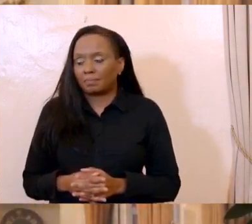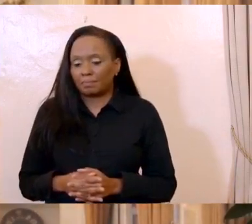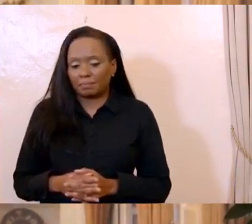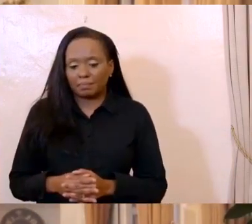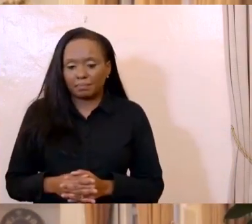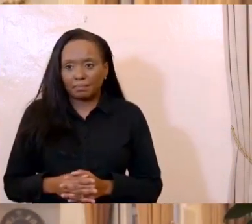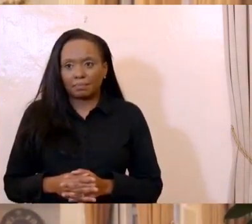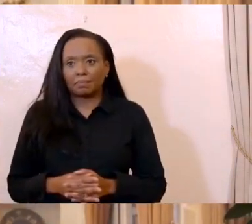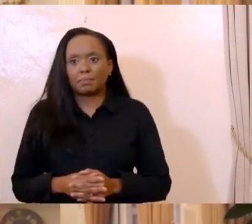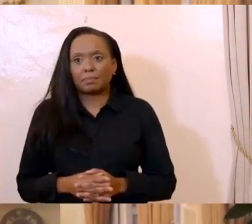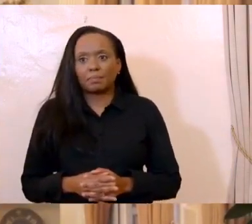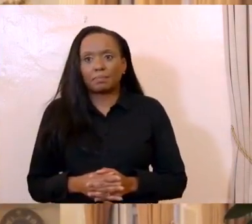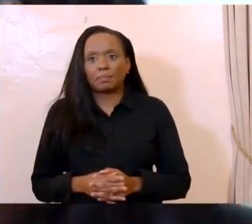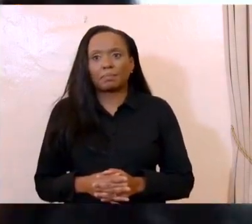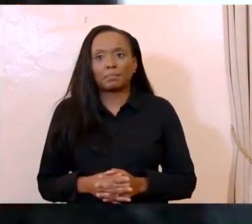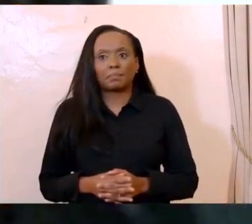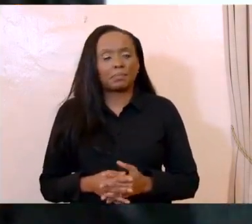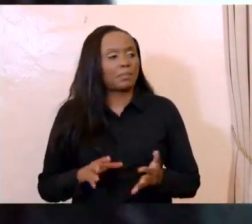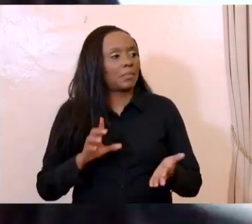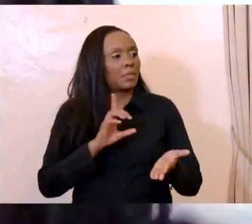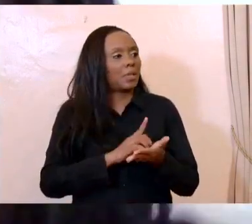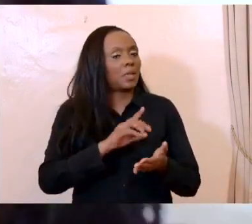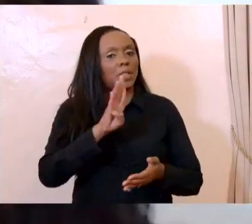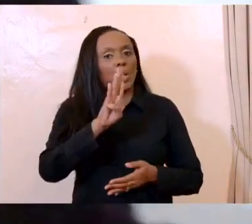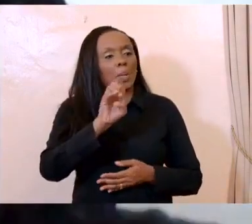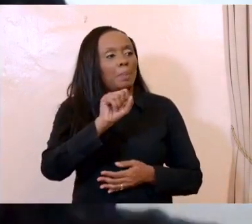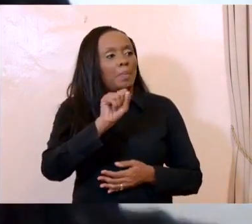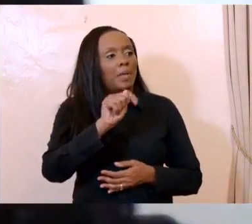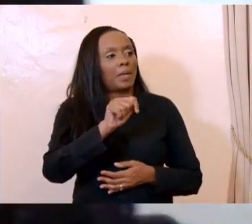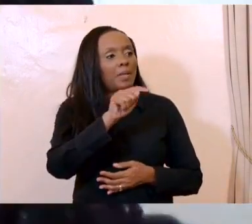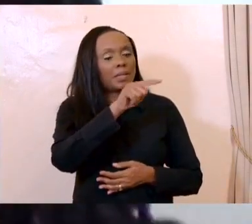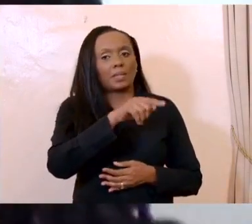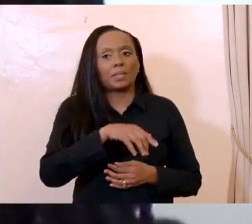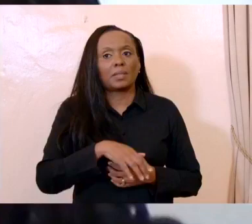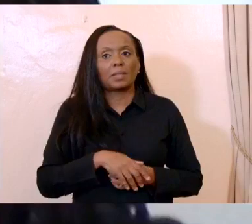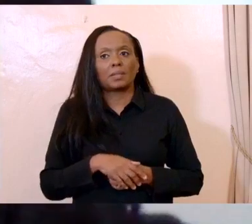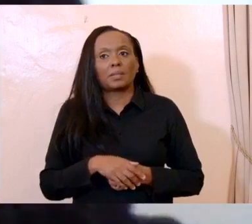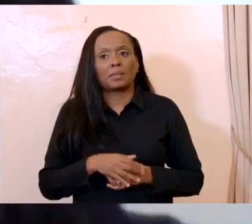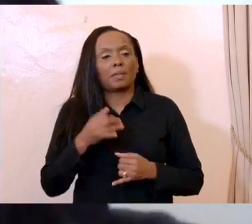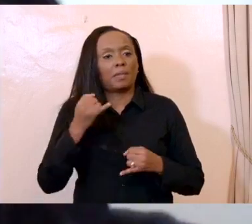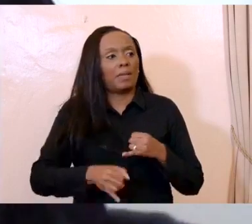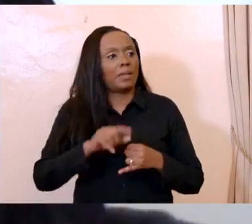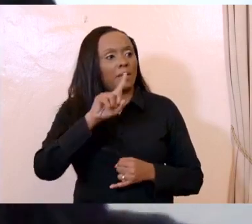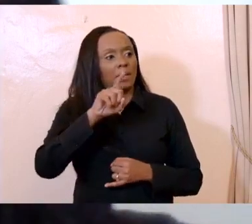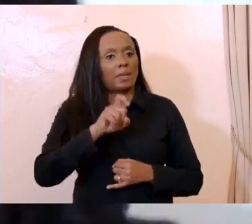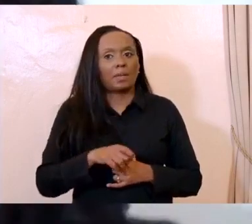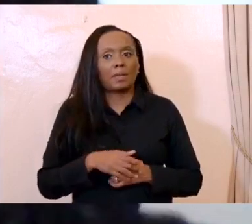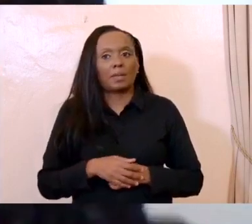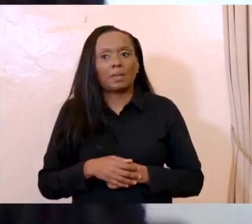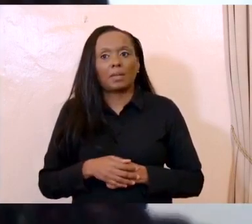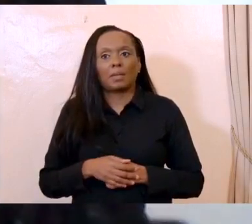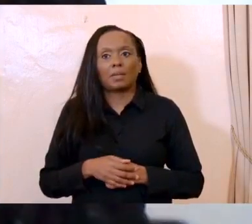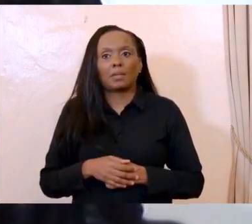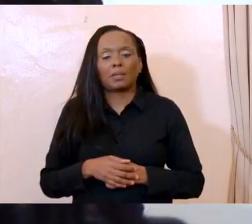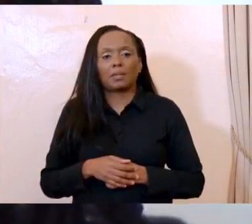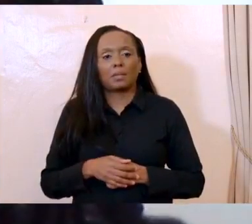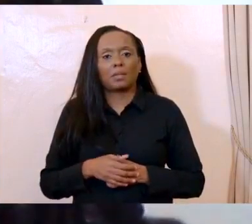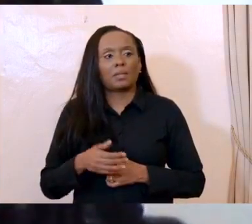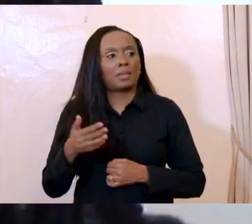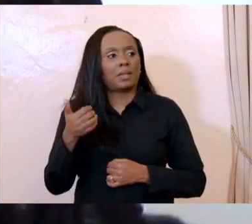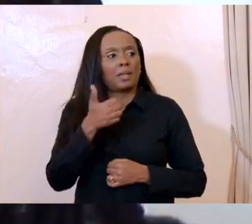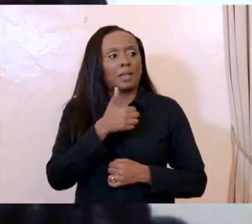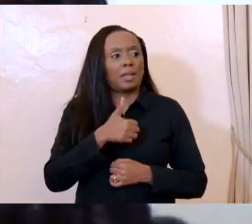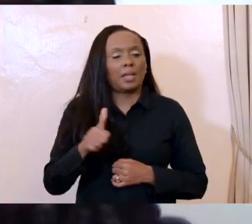Dr. Bass, my final question is, can you speak to any long haulers? Are there any patients with long-term complications that you're seeing right